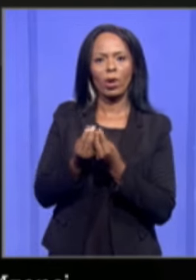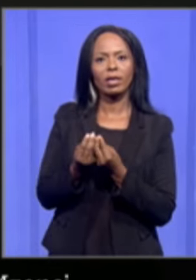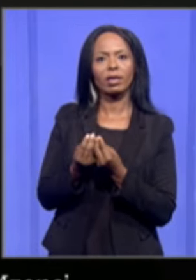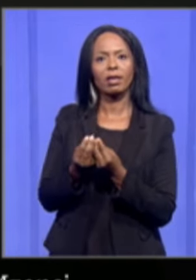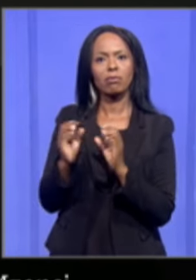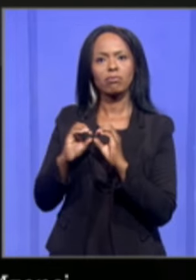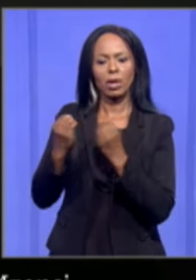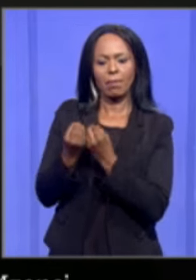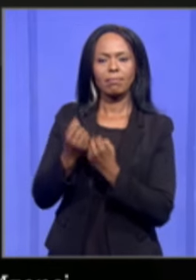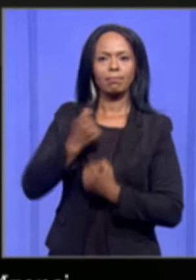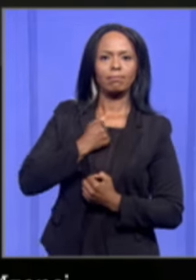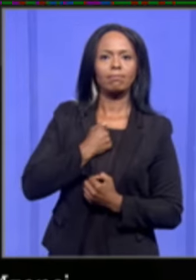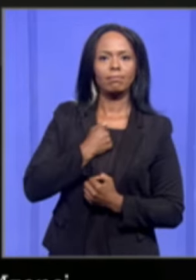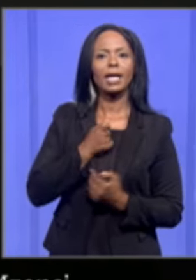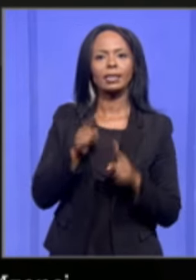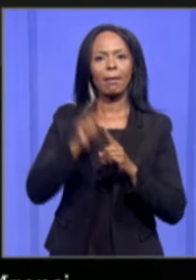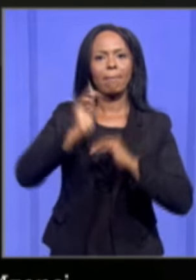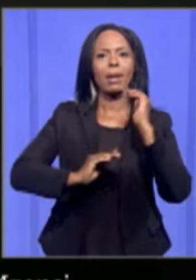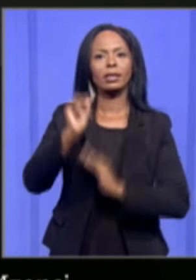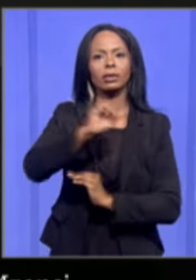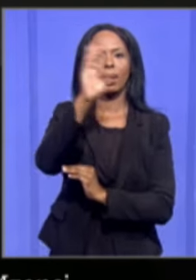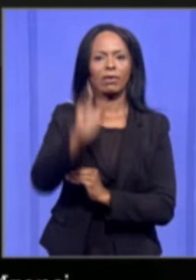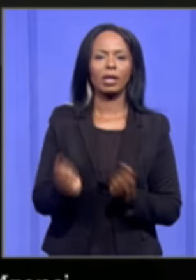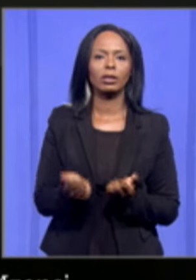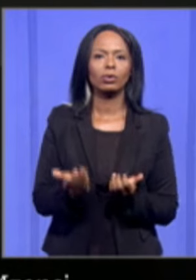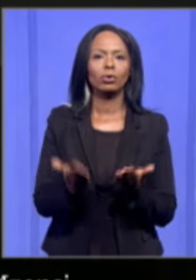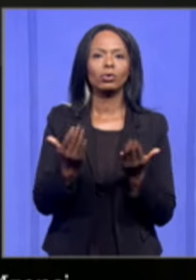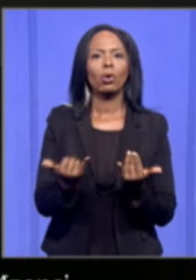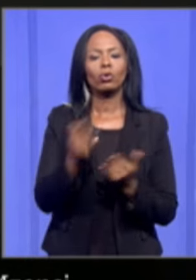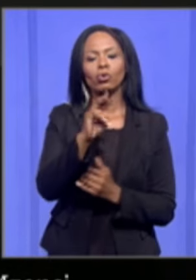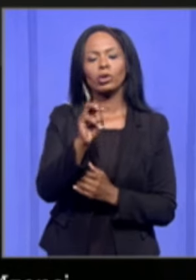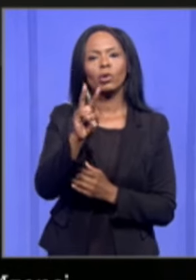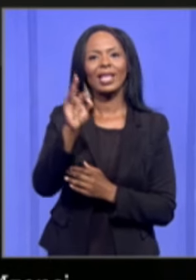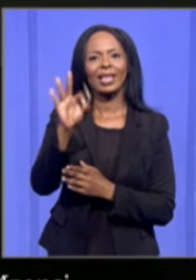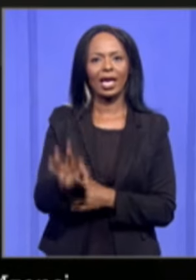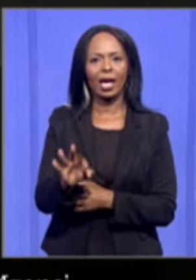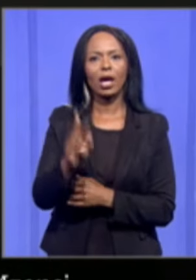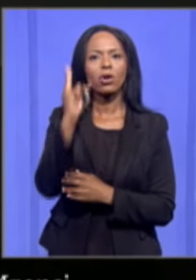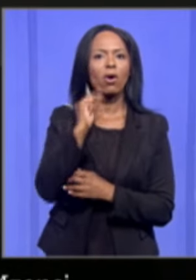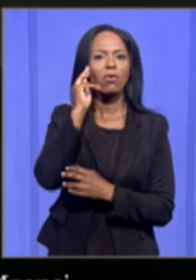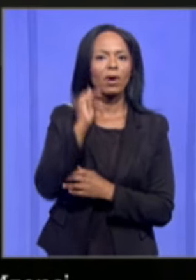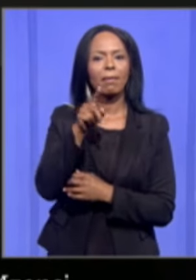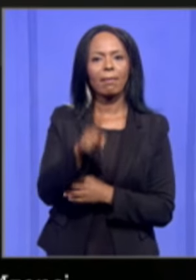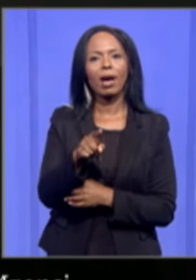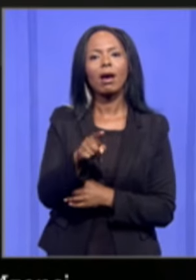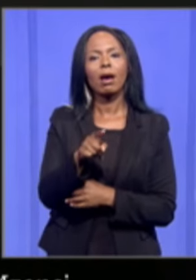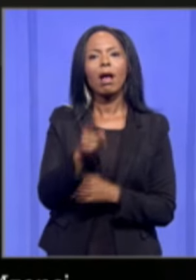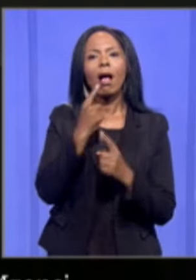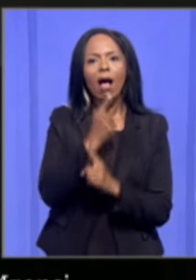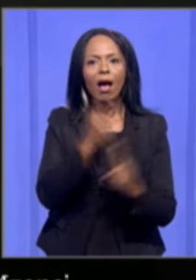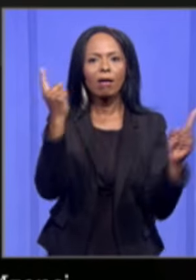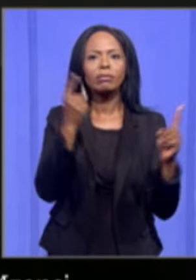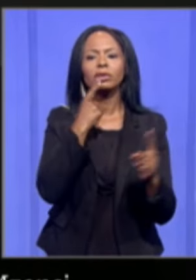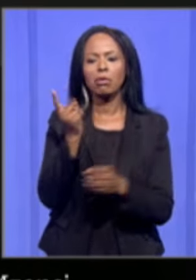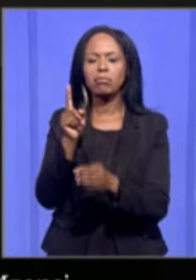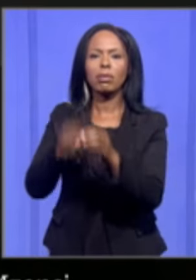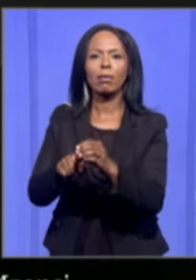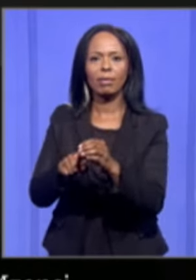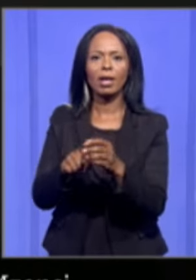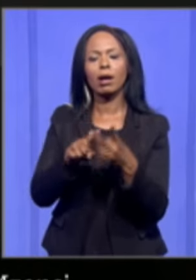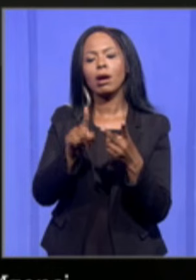South Africa we all deserve follows our 2023 November announcement that David Kabwa and Move SA have joined forces with us